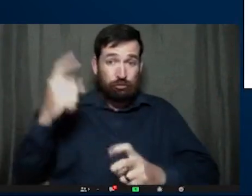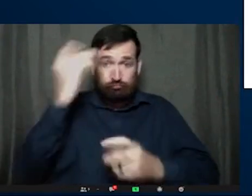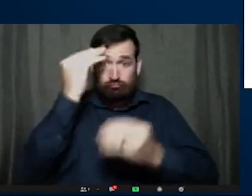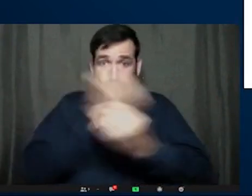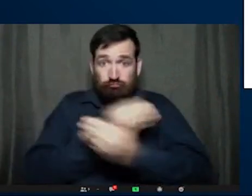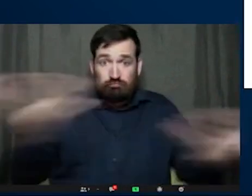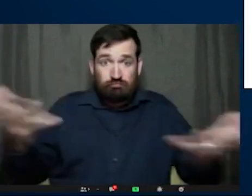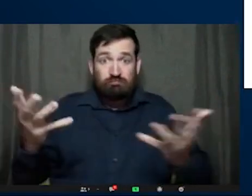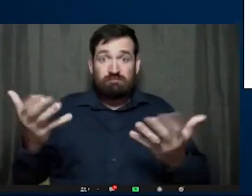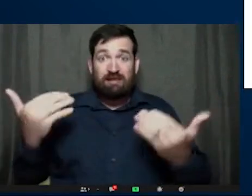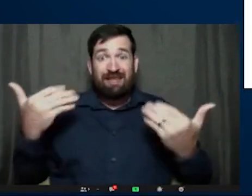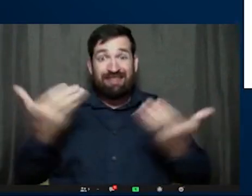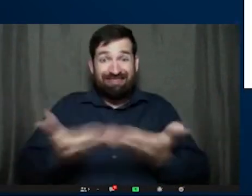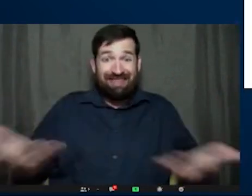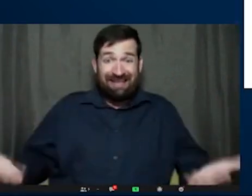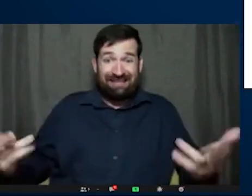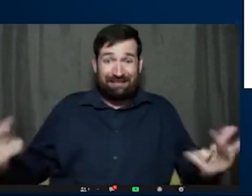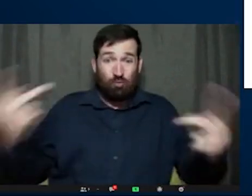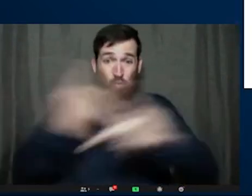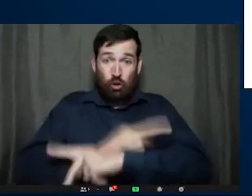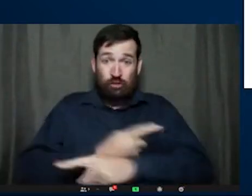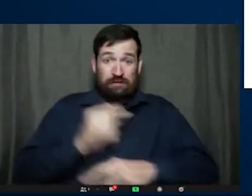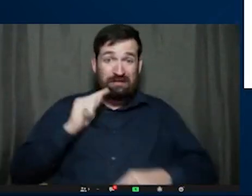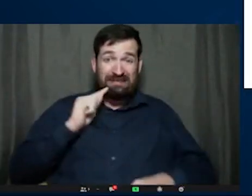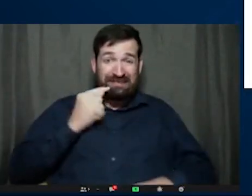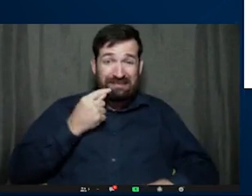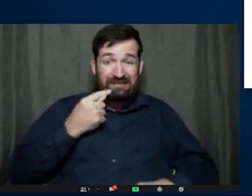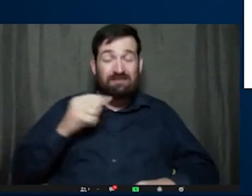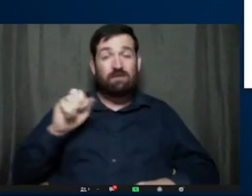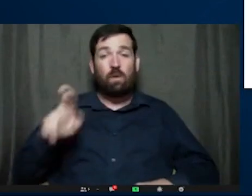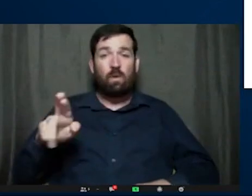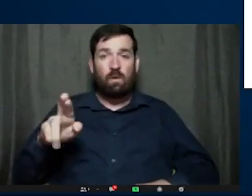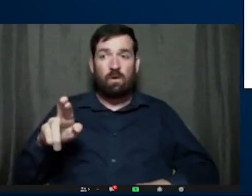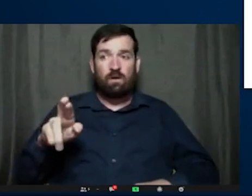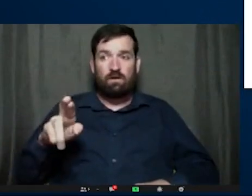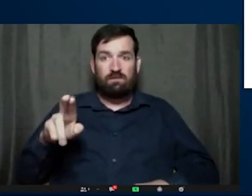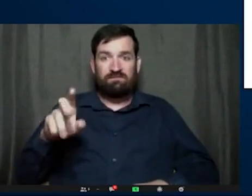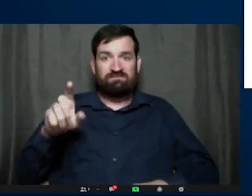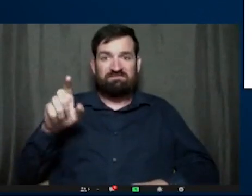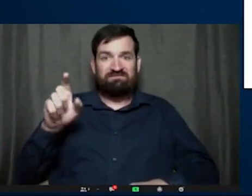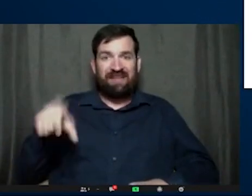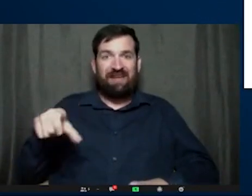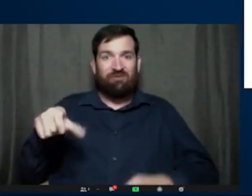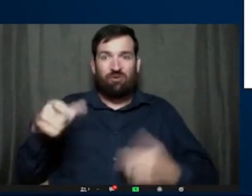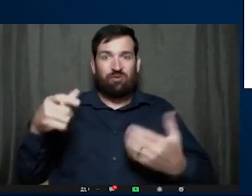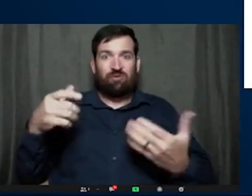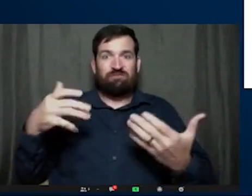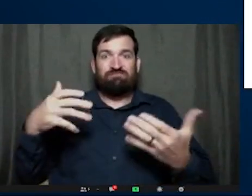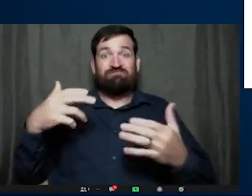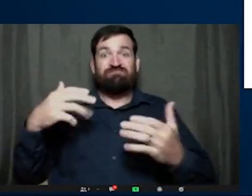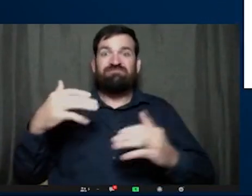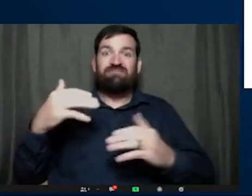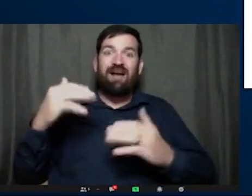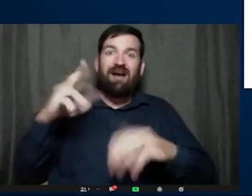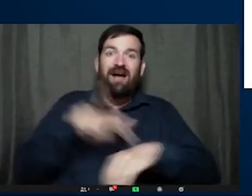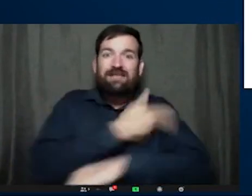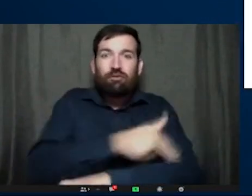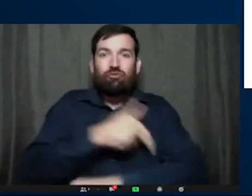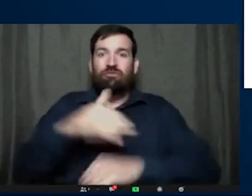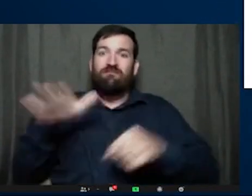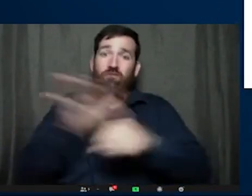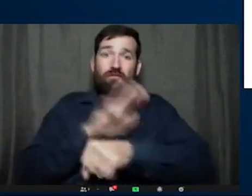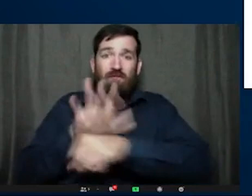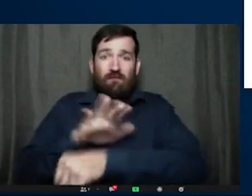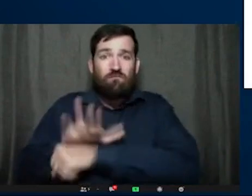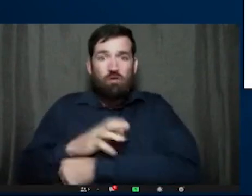intense, or will it take, being in the headlines because hospitals are full and unable to treat patients the way that they